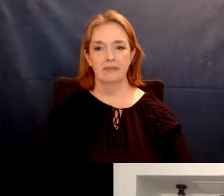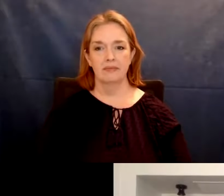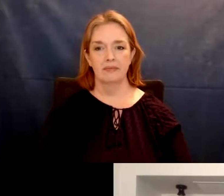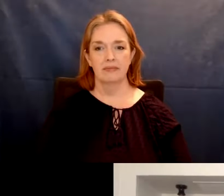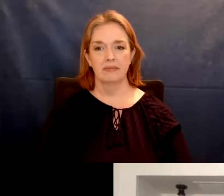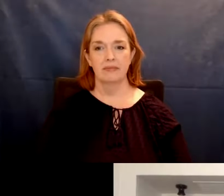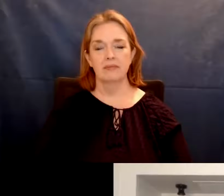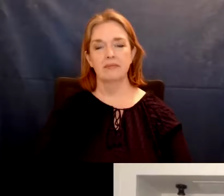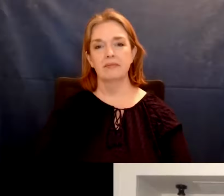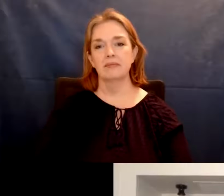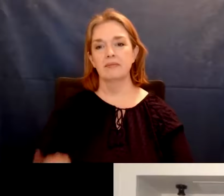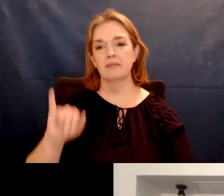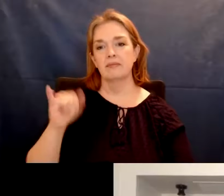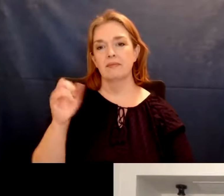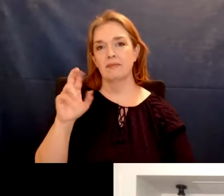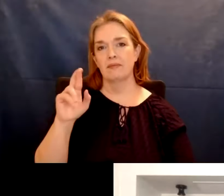So that's a bit of